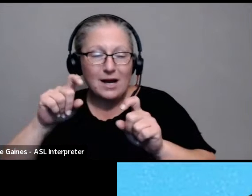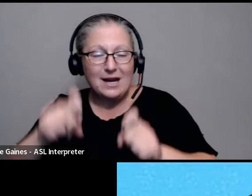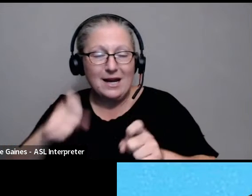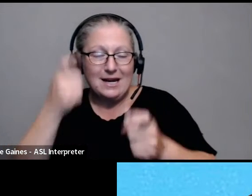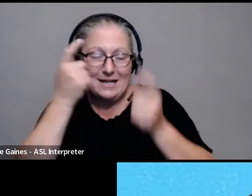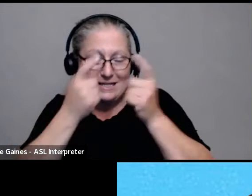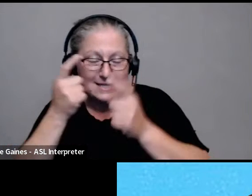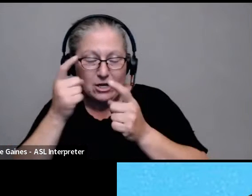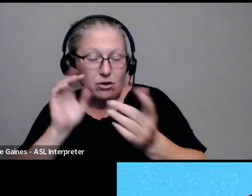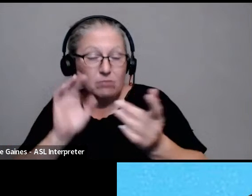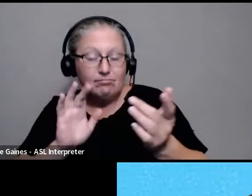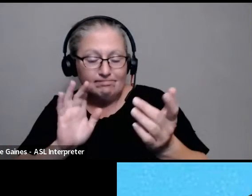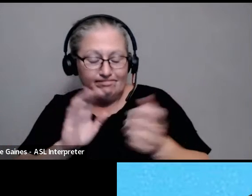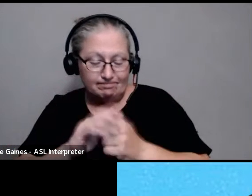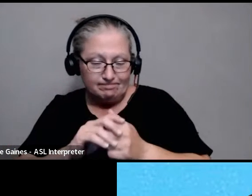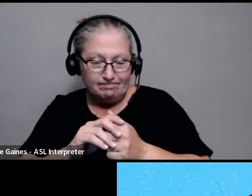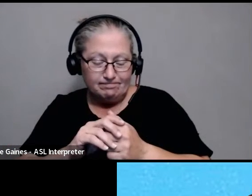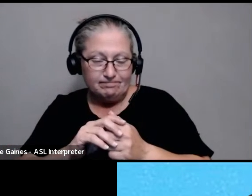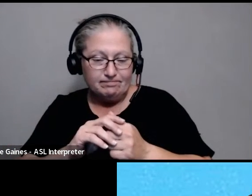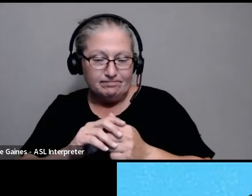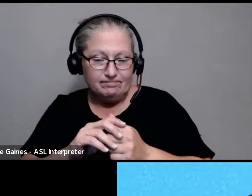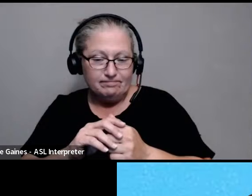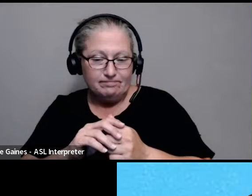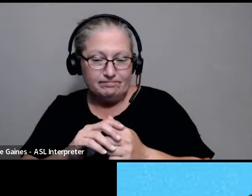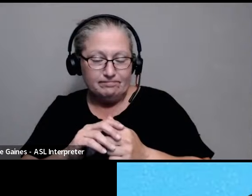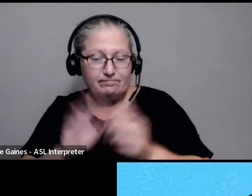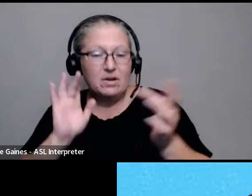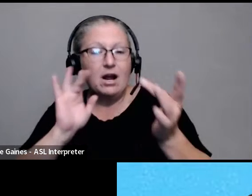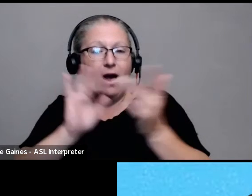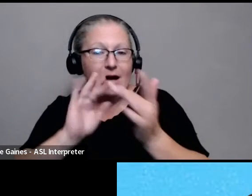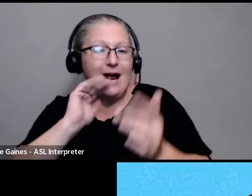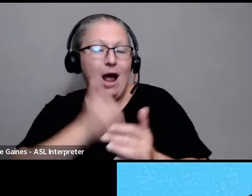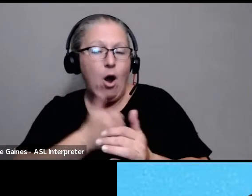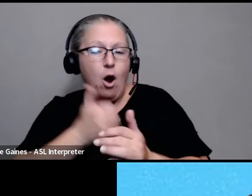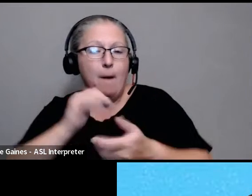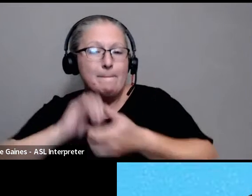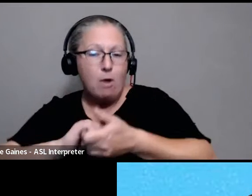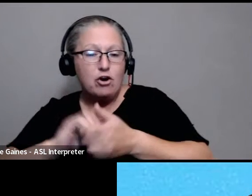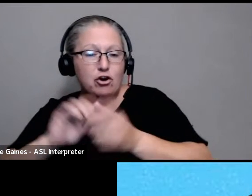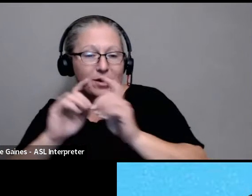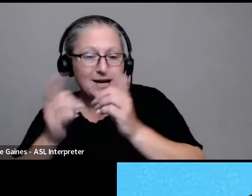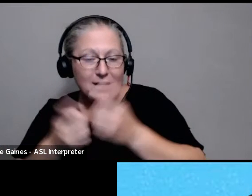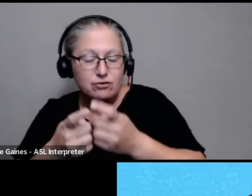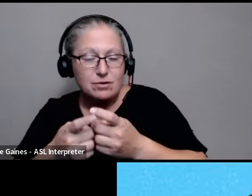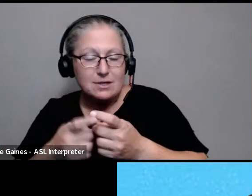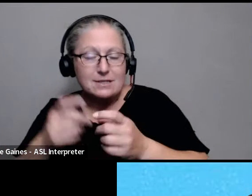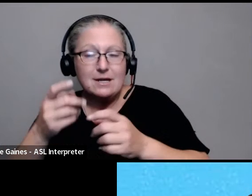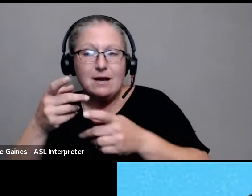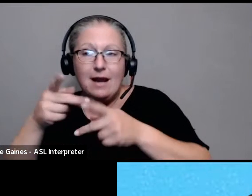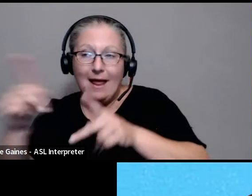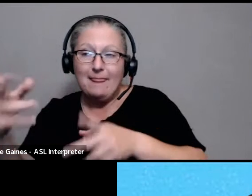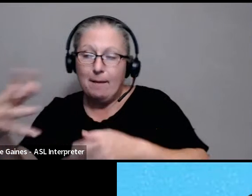consider reaching out to our partner districts and including them in that